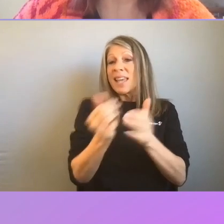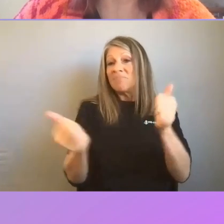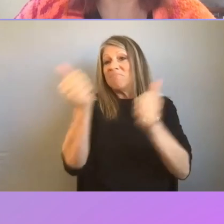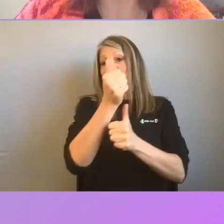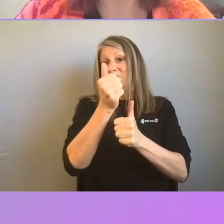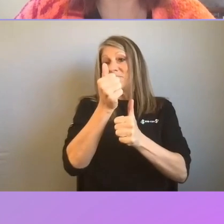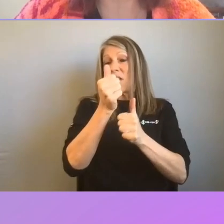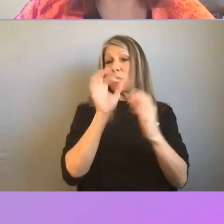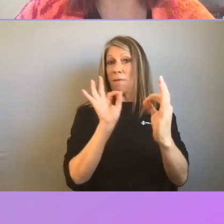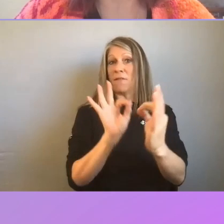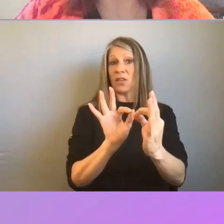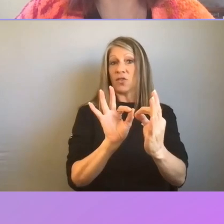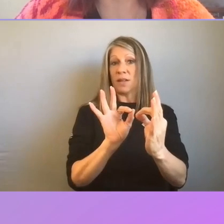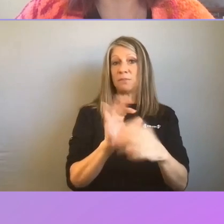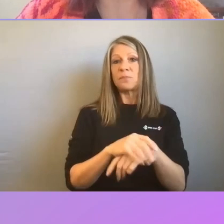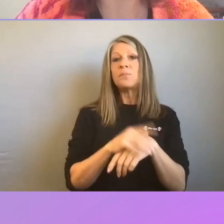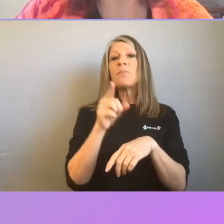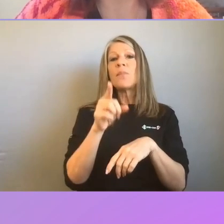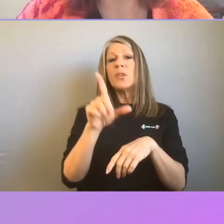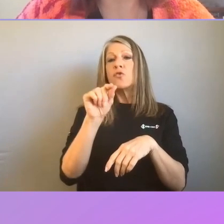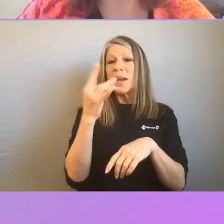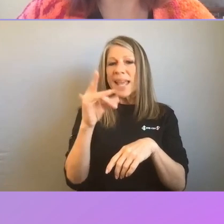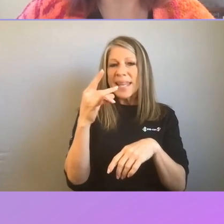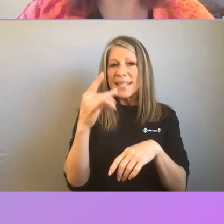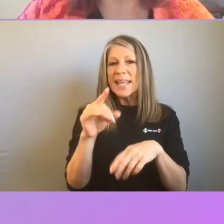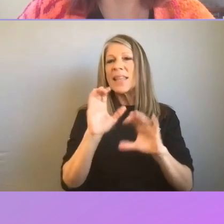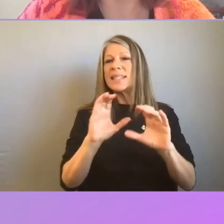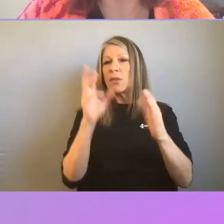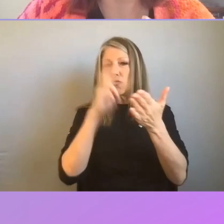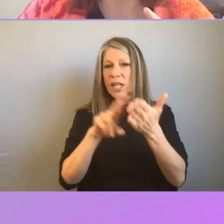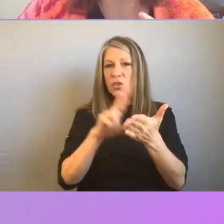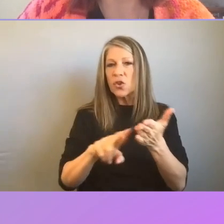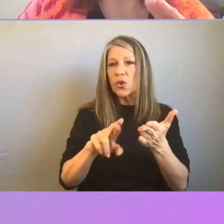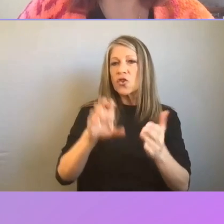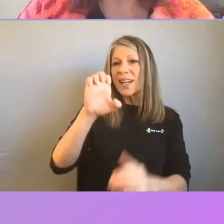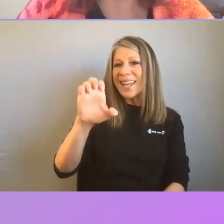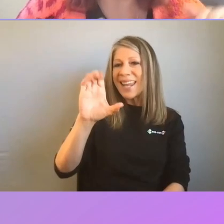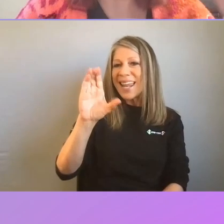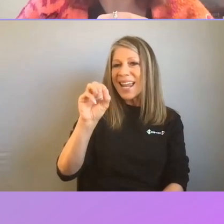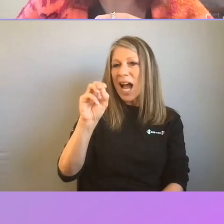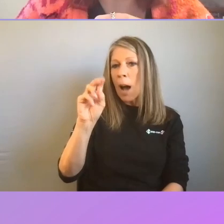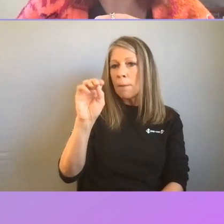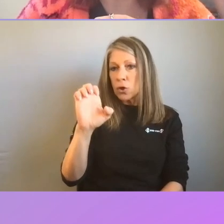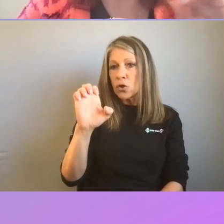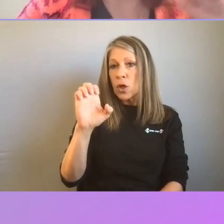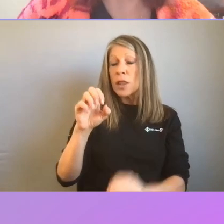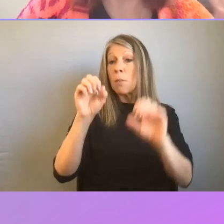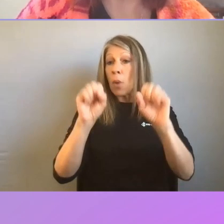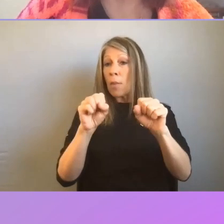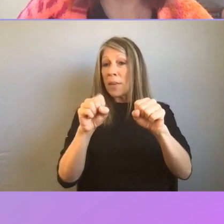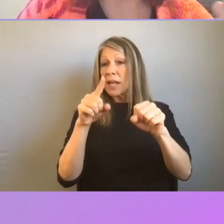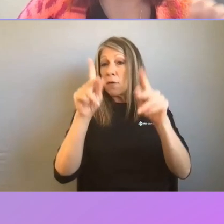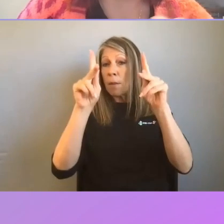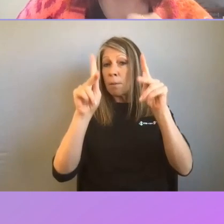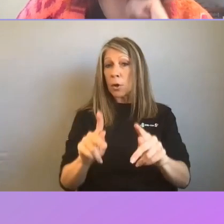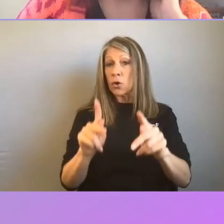Power of Reviews in 2018 did some research on e-commerce and found that the probability of a person completing